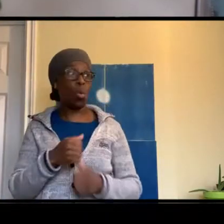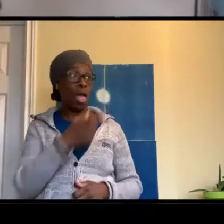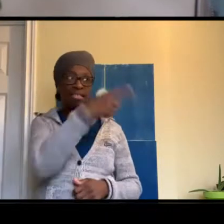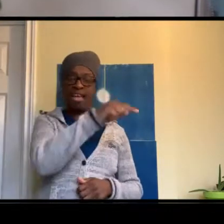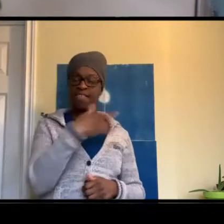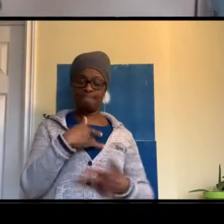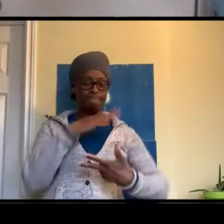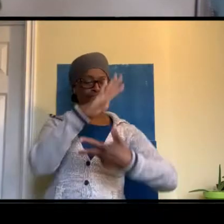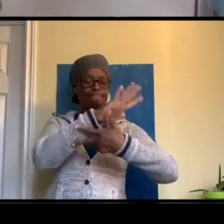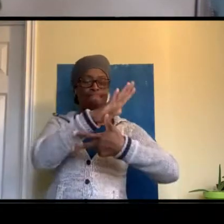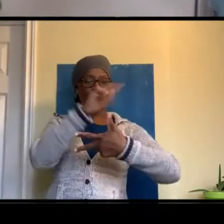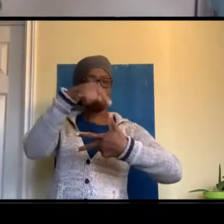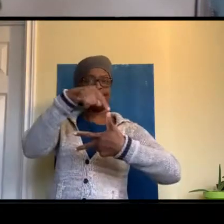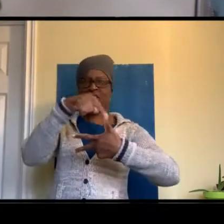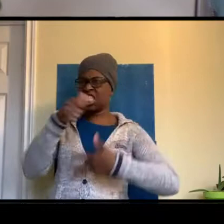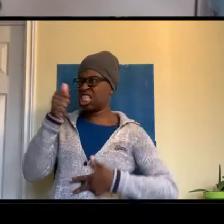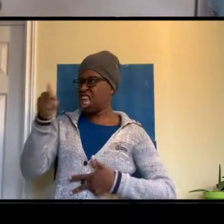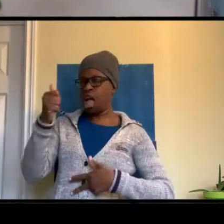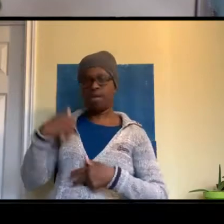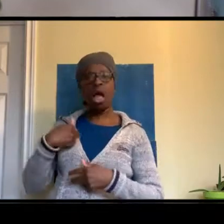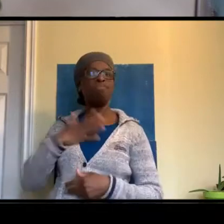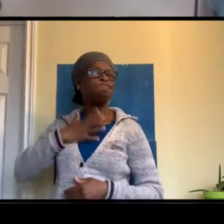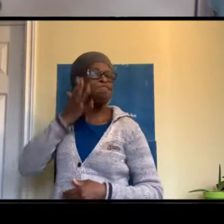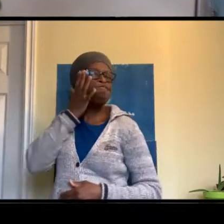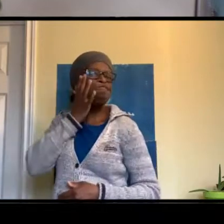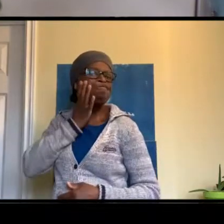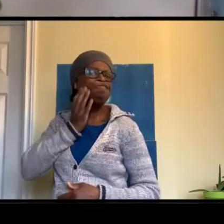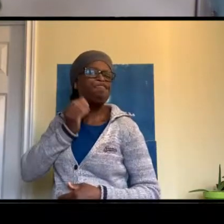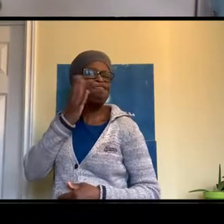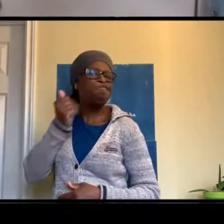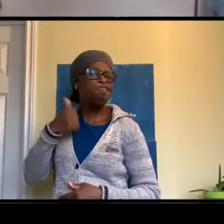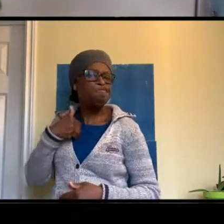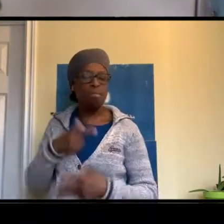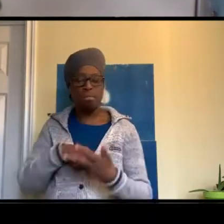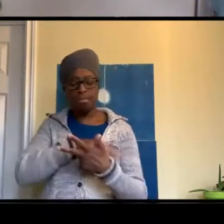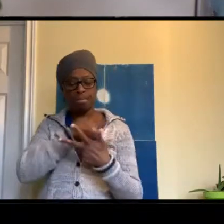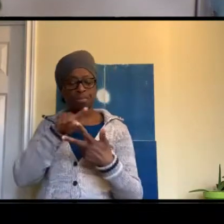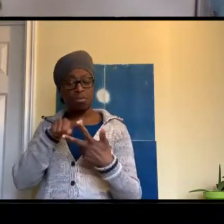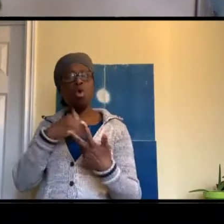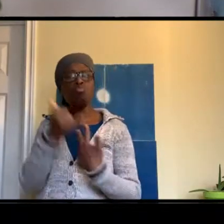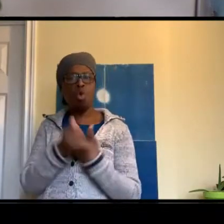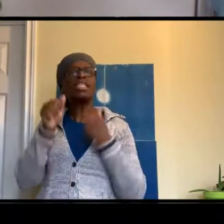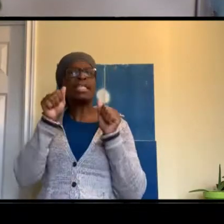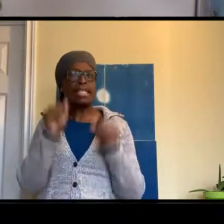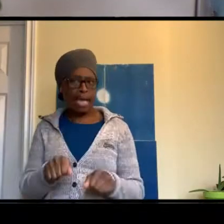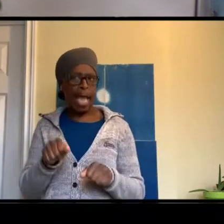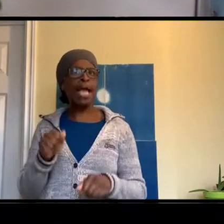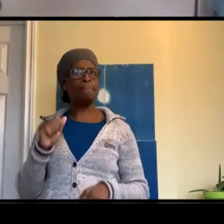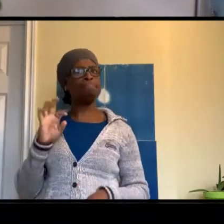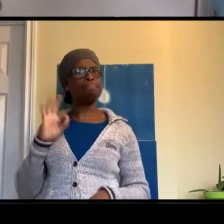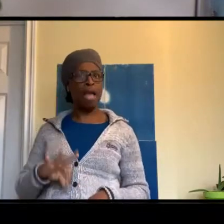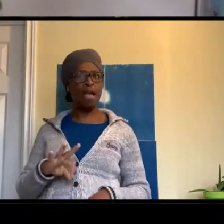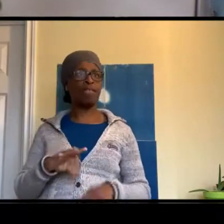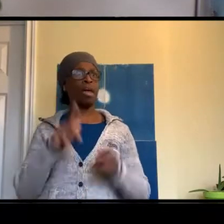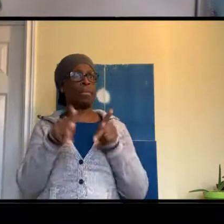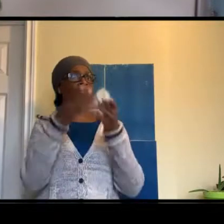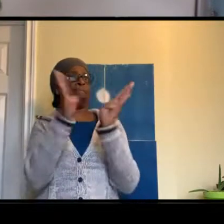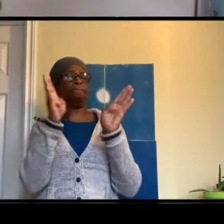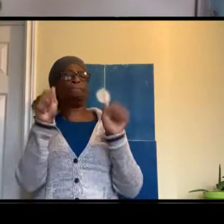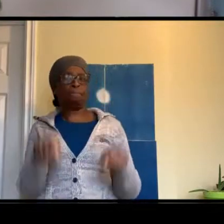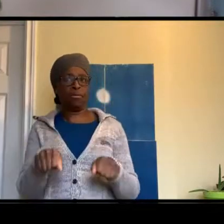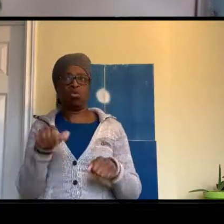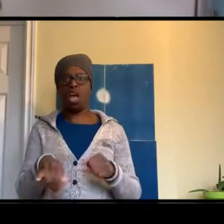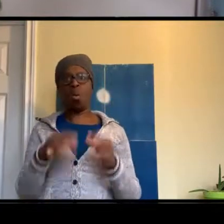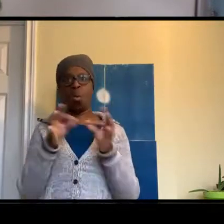know that your project has merit and that the public will be able to access this art here in Halifax. That's